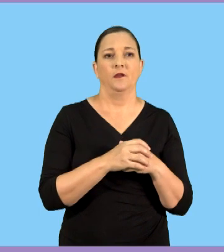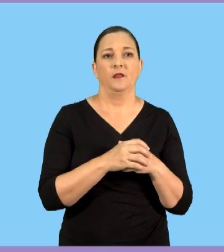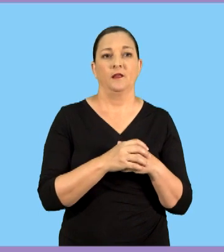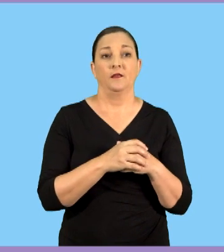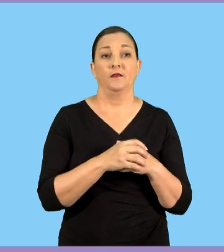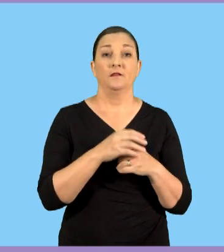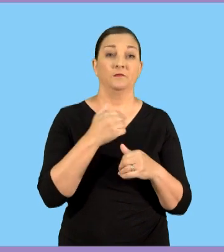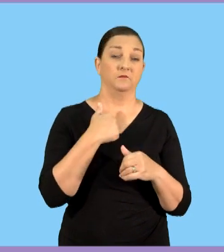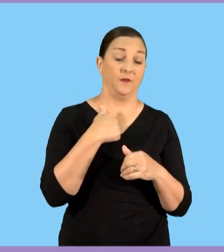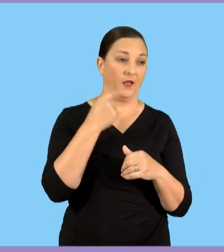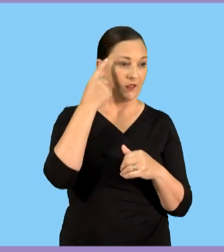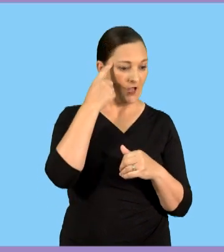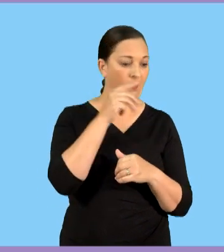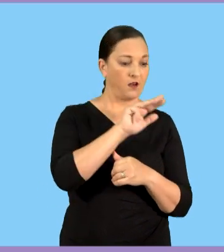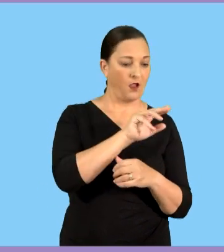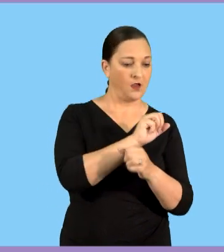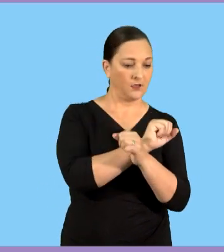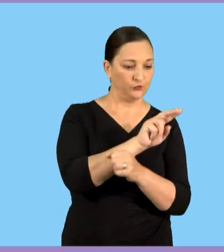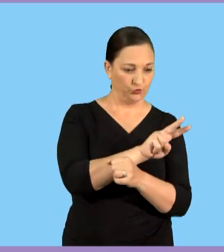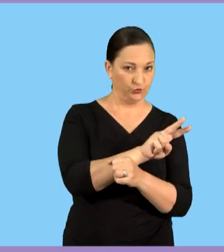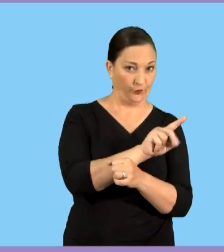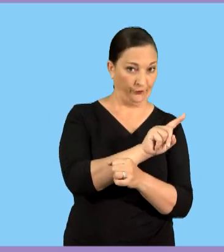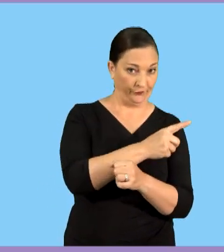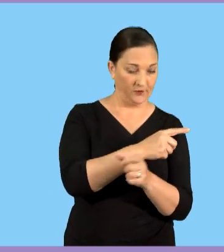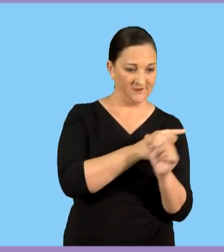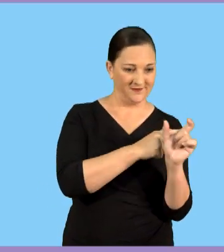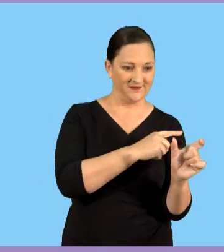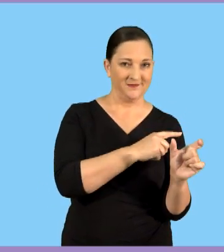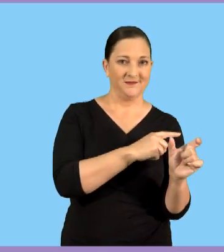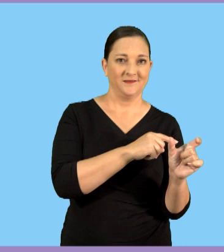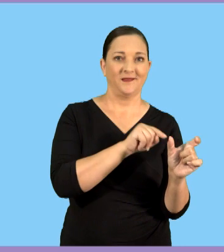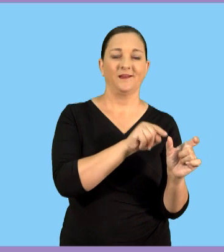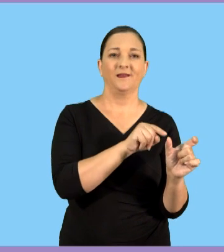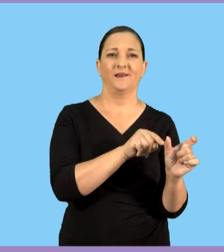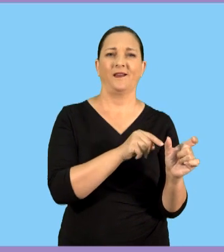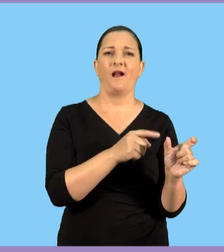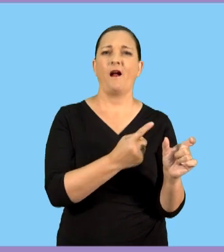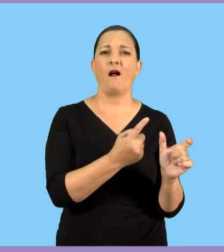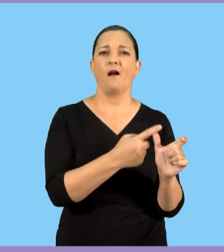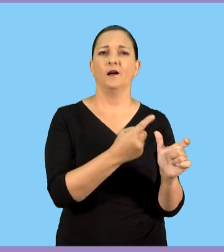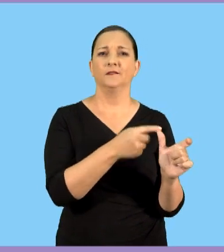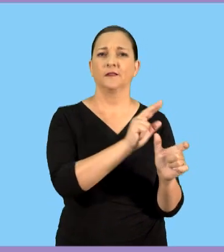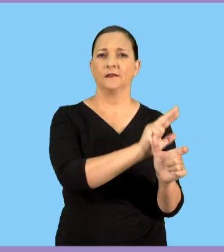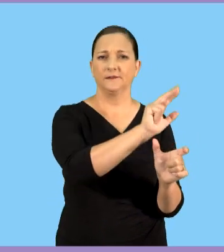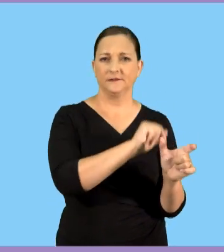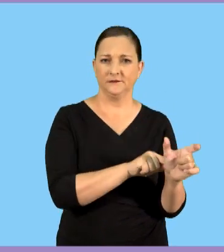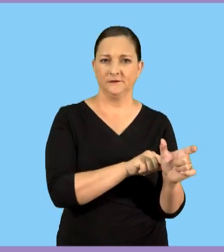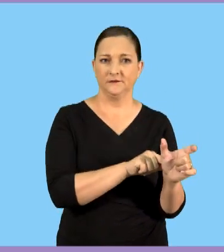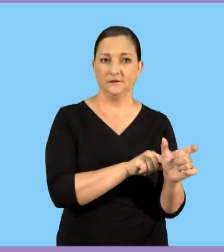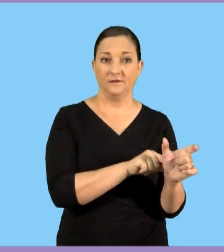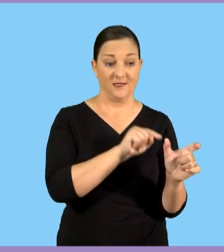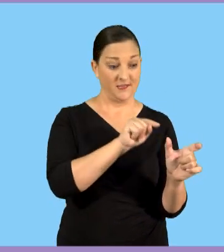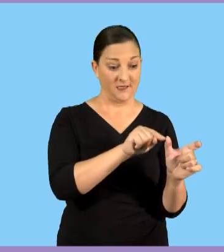we can calculate it. So if I associate the 9 multiplied by 2 first, we know that 9 multiplied by 2 is